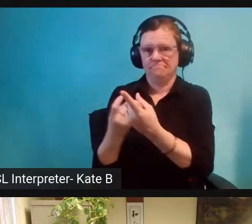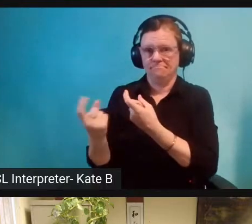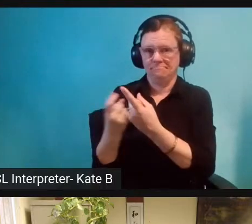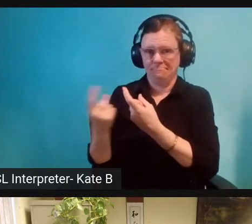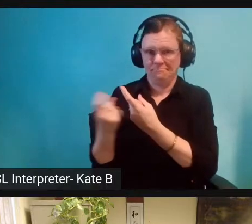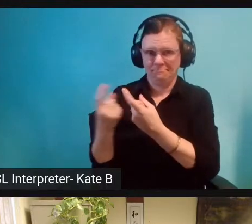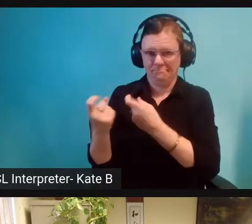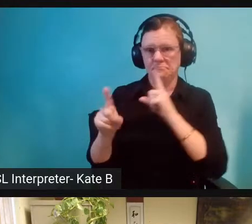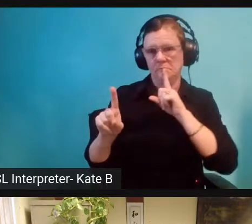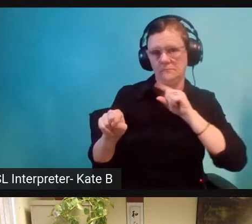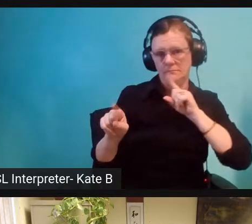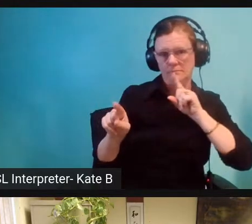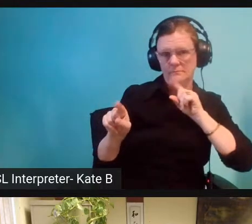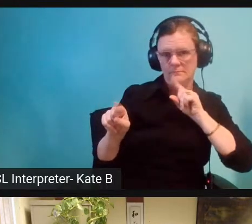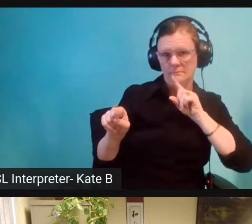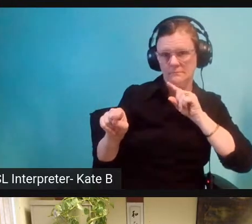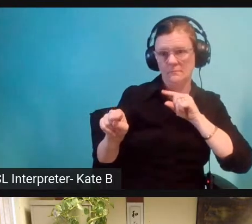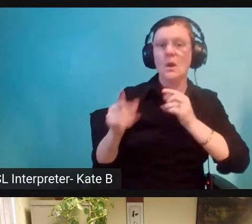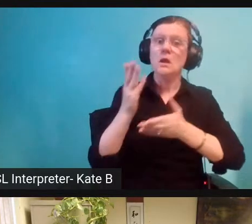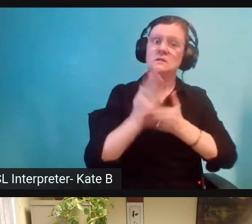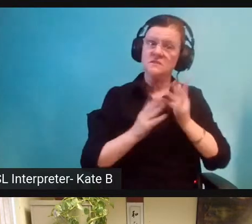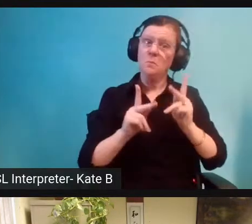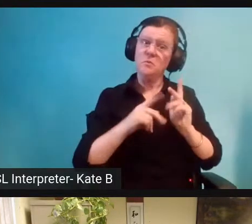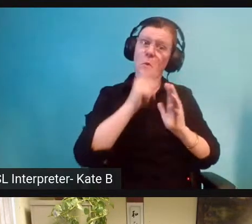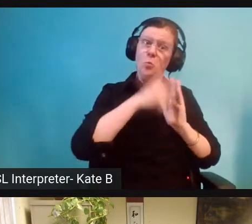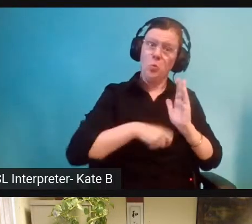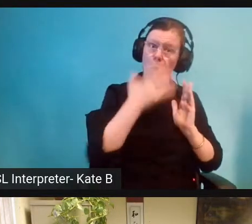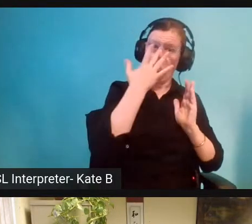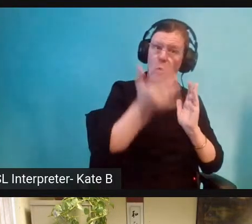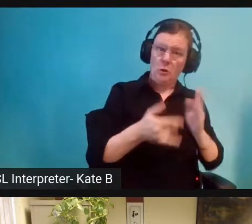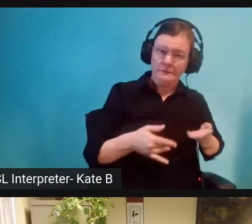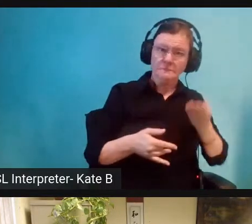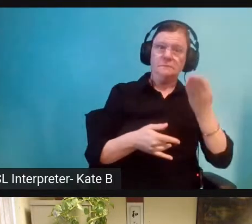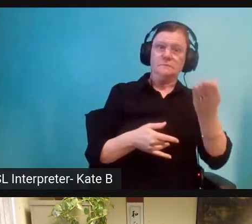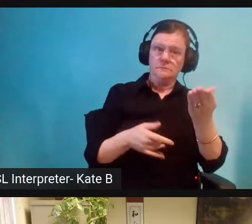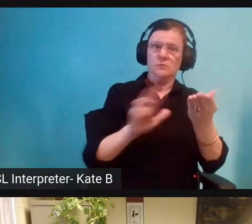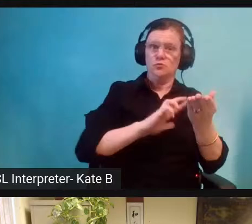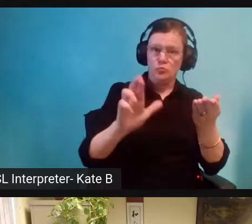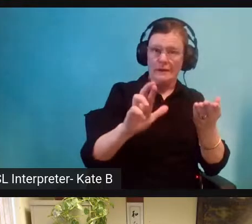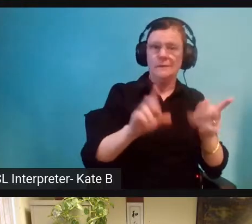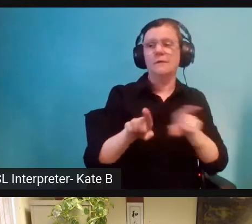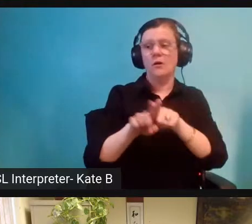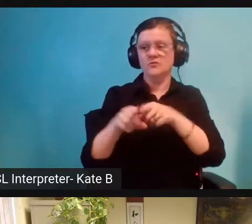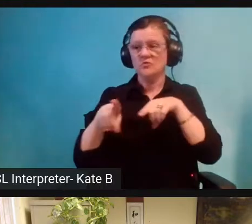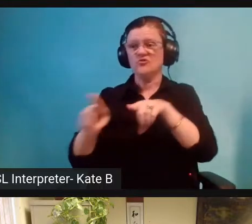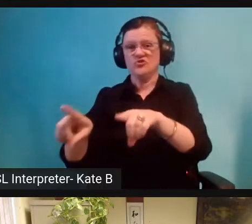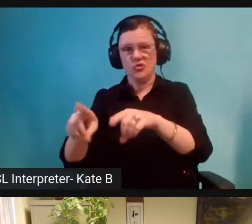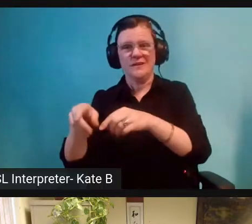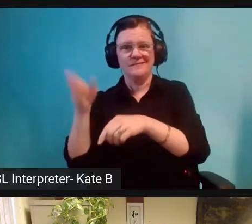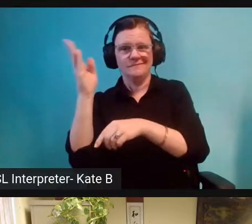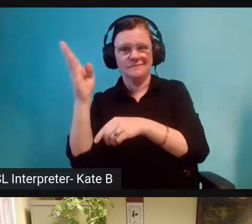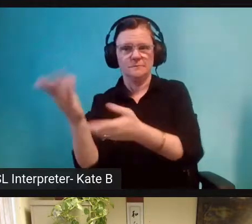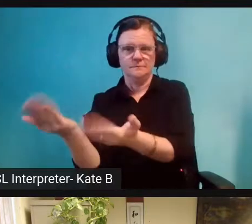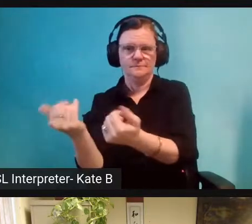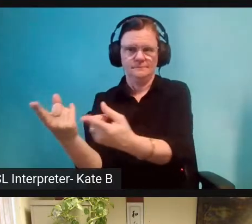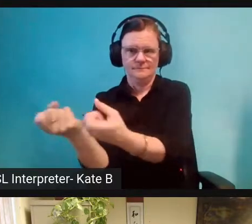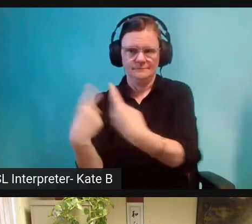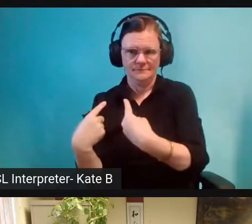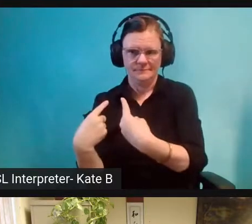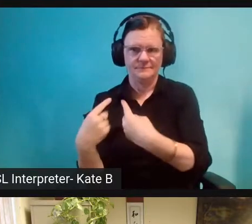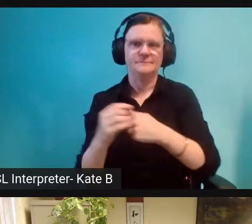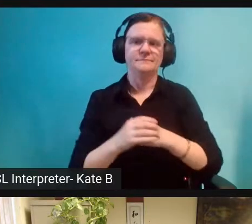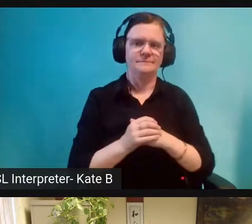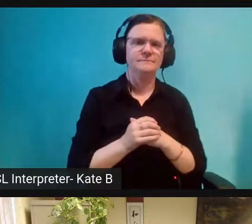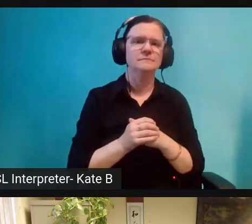the questions that have been both pre-submitted in advance of this session and during this session. So please feel free to